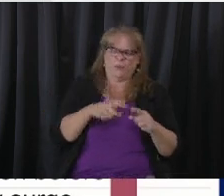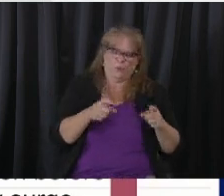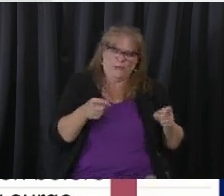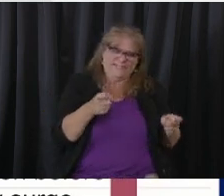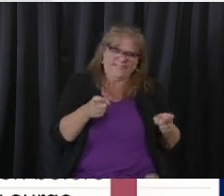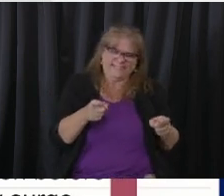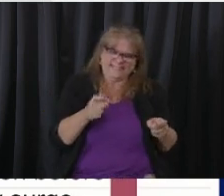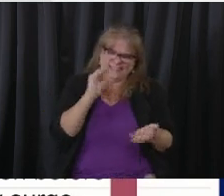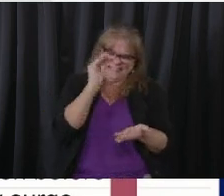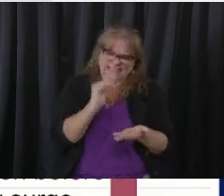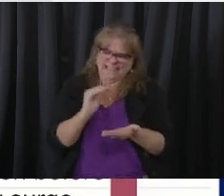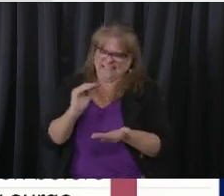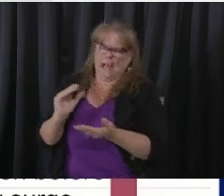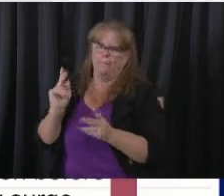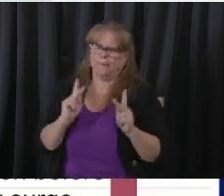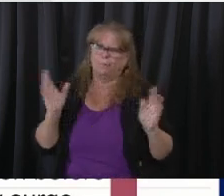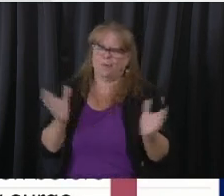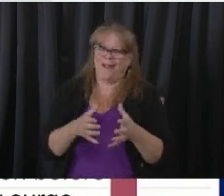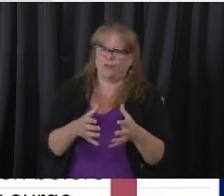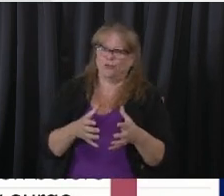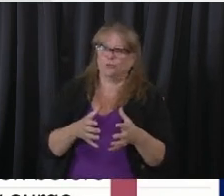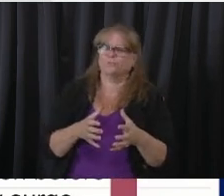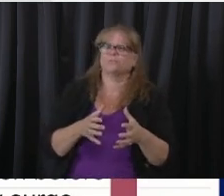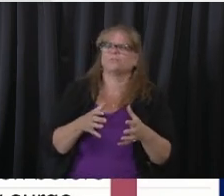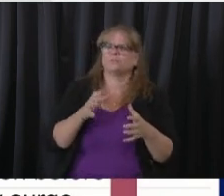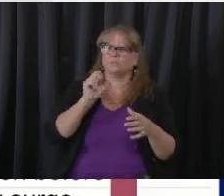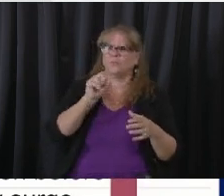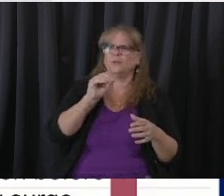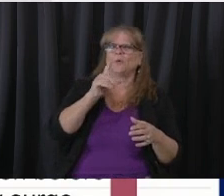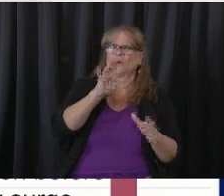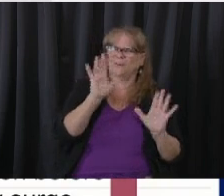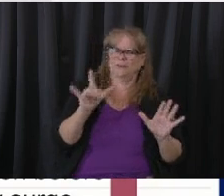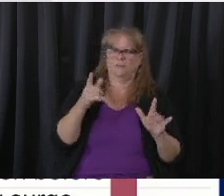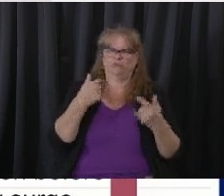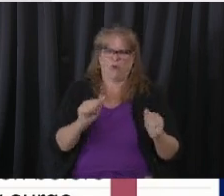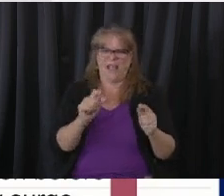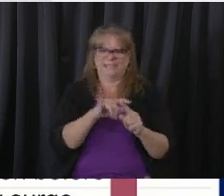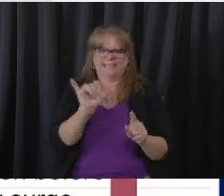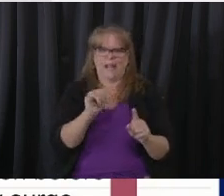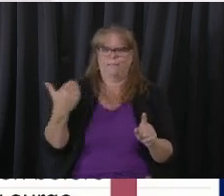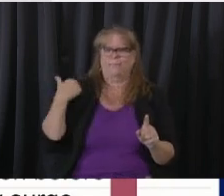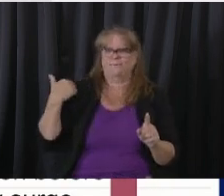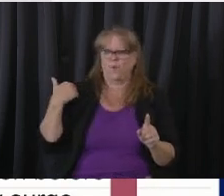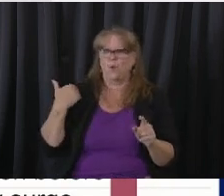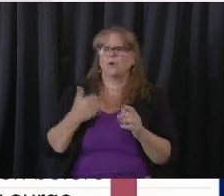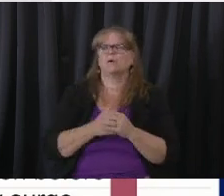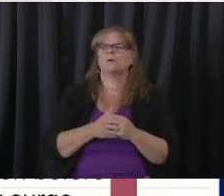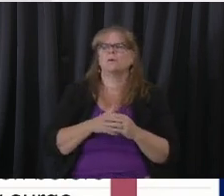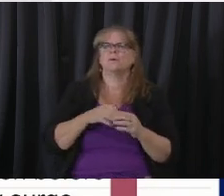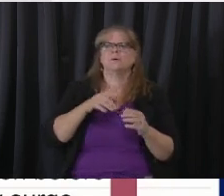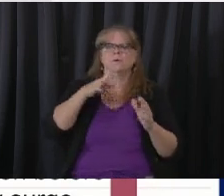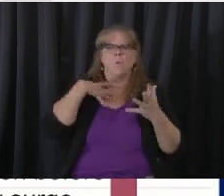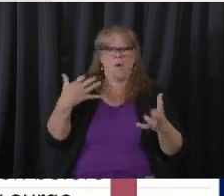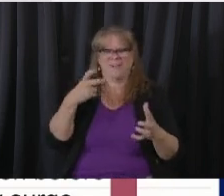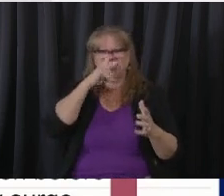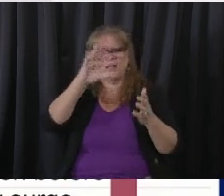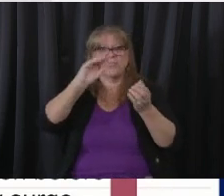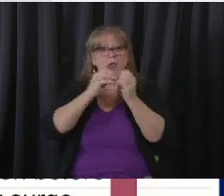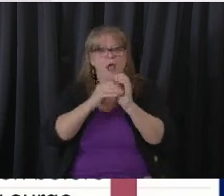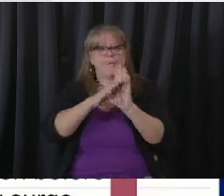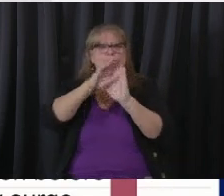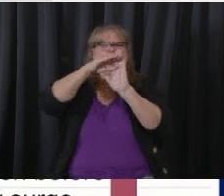disease transmission. Unfortunately, that Labor Day surge was a bit higher than the level of disease transmission that we saw in late June, but